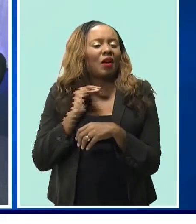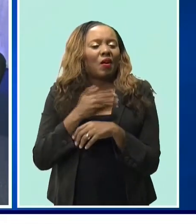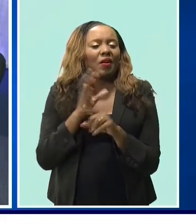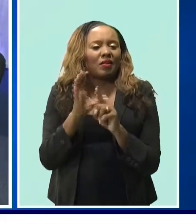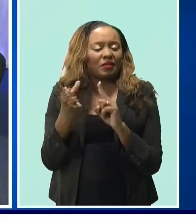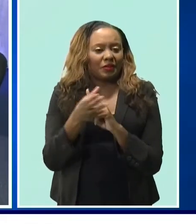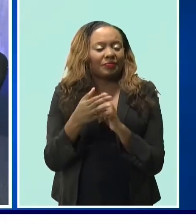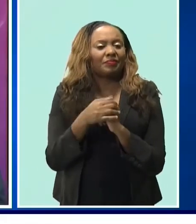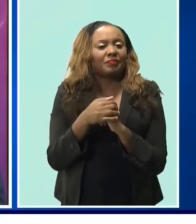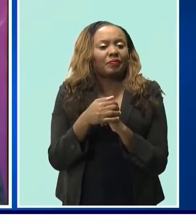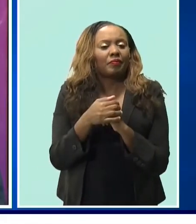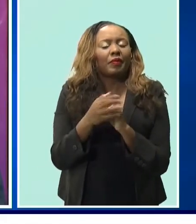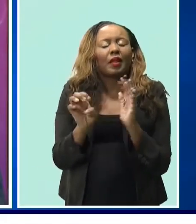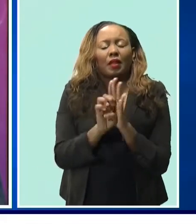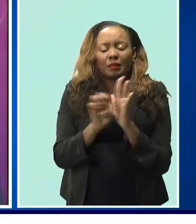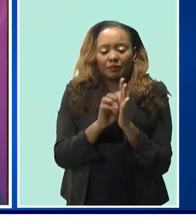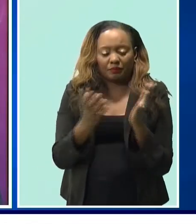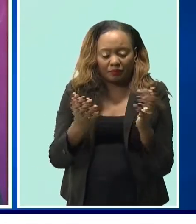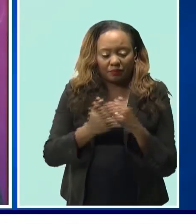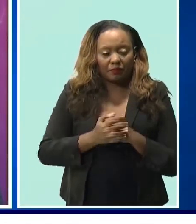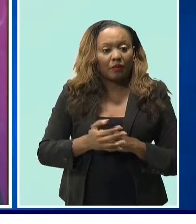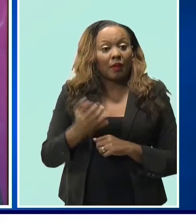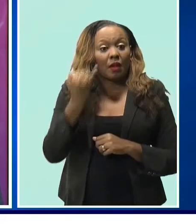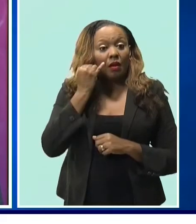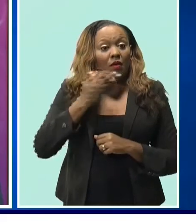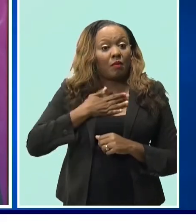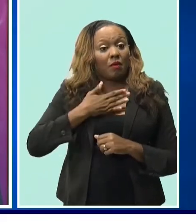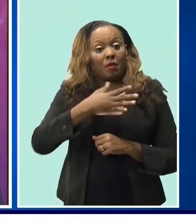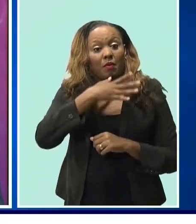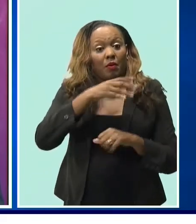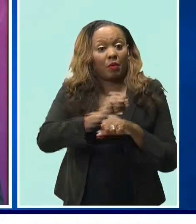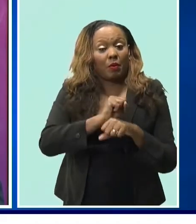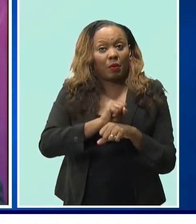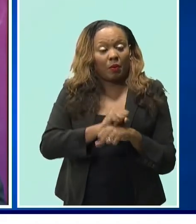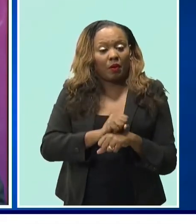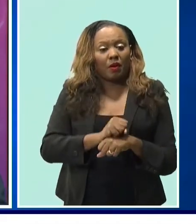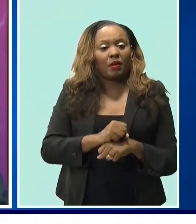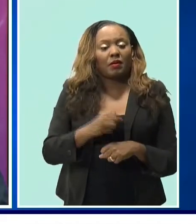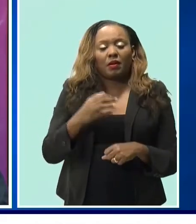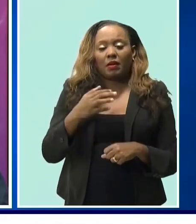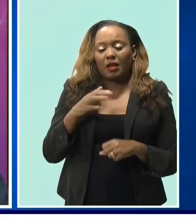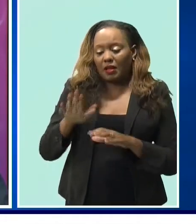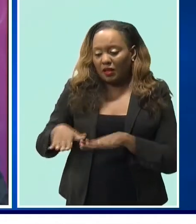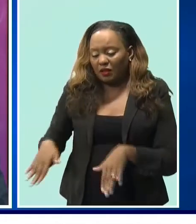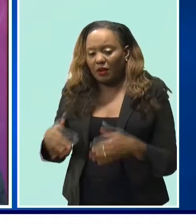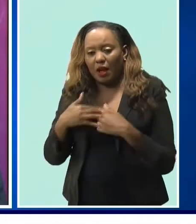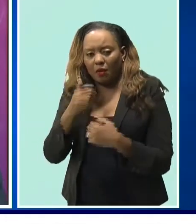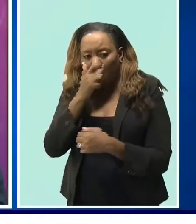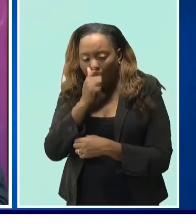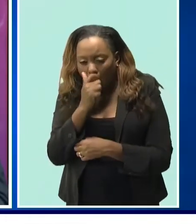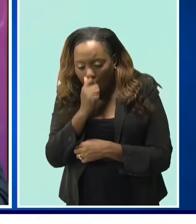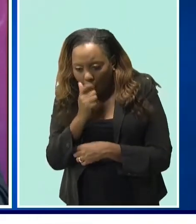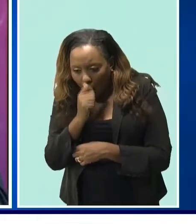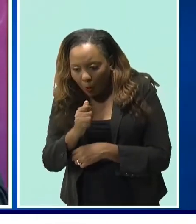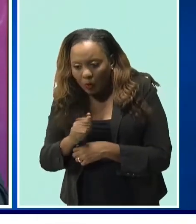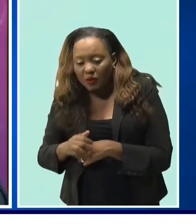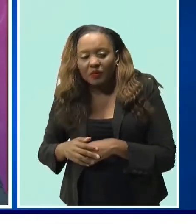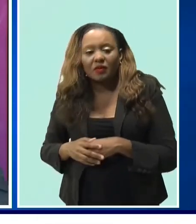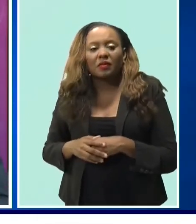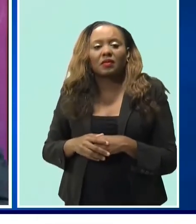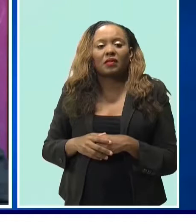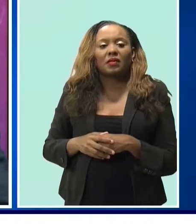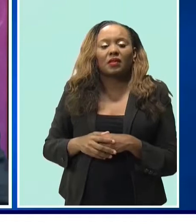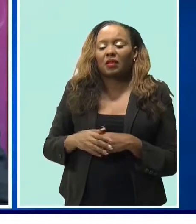off to work, for example, and there are kids around, for example, they may have a snotty nose and cold, and you're not really sure what they have. The often thing to do is to send